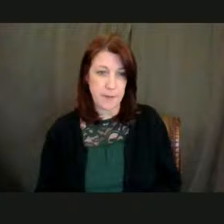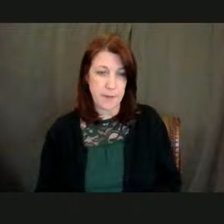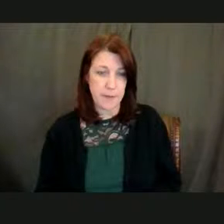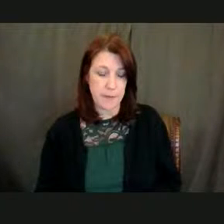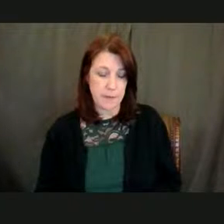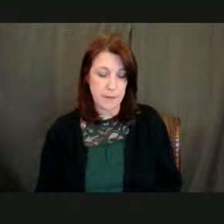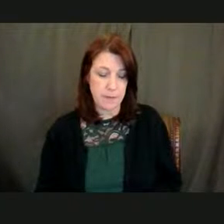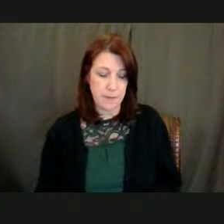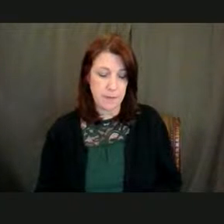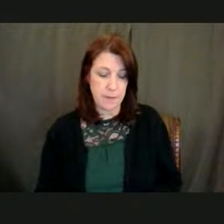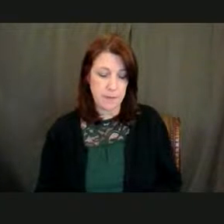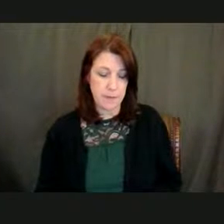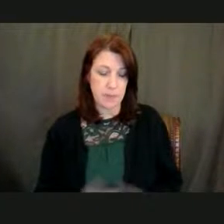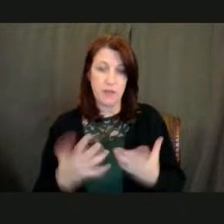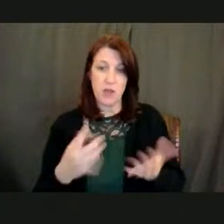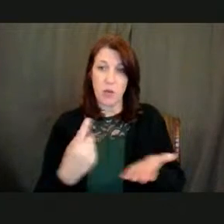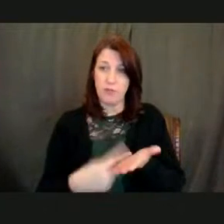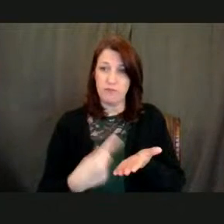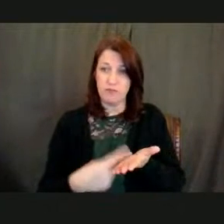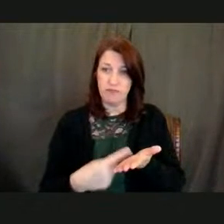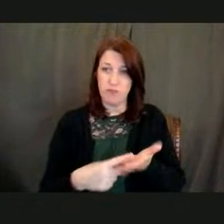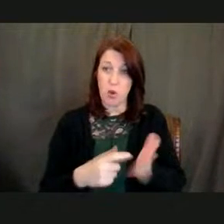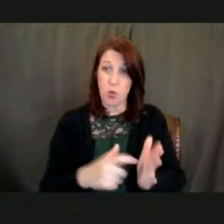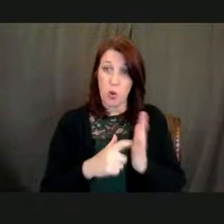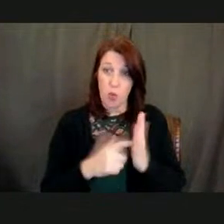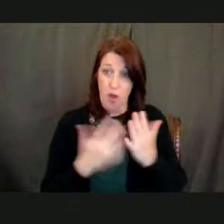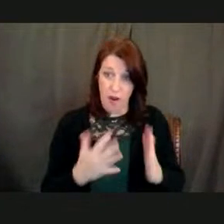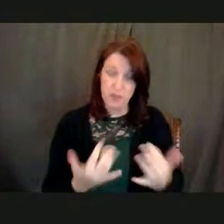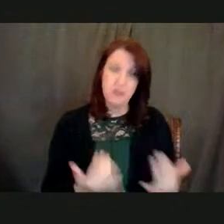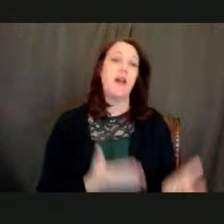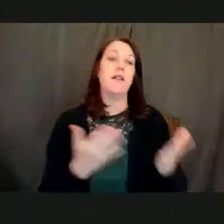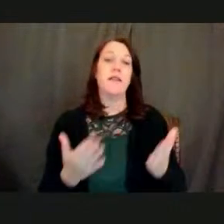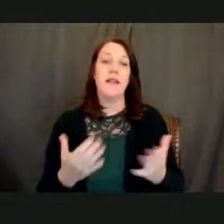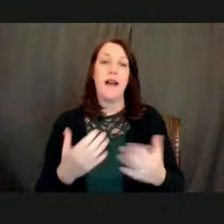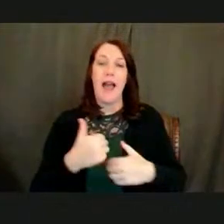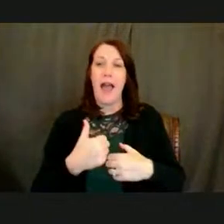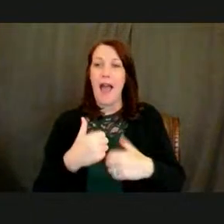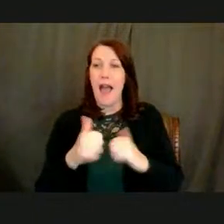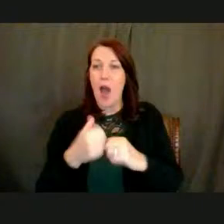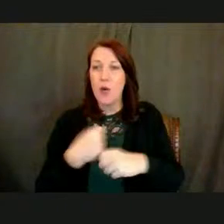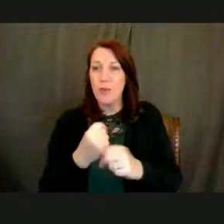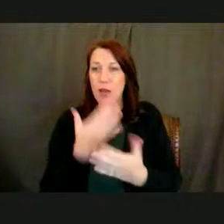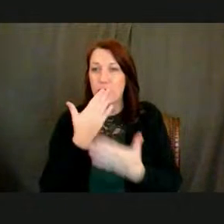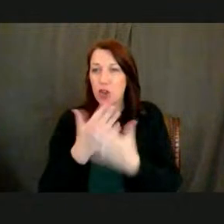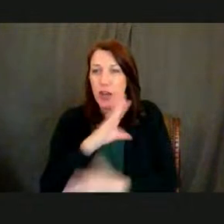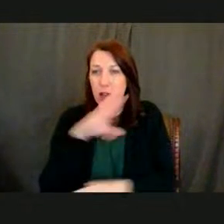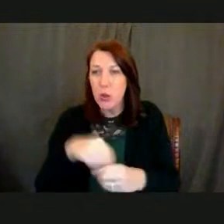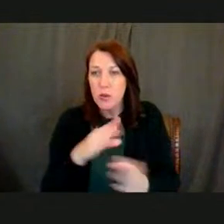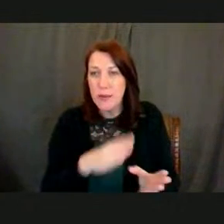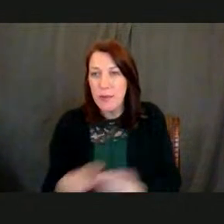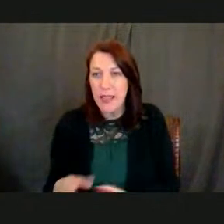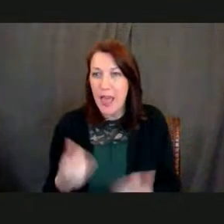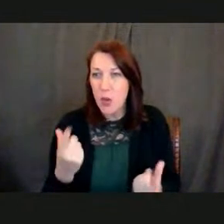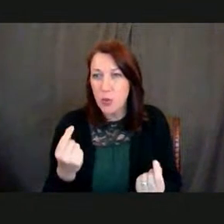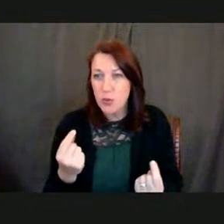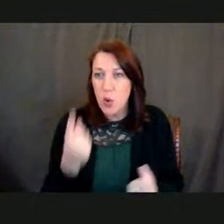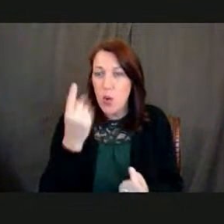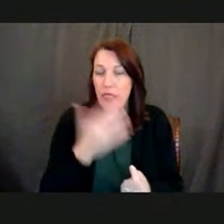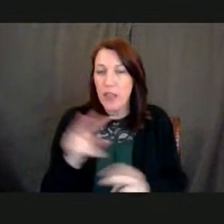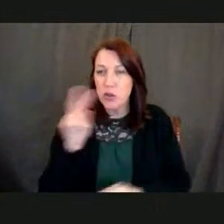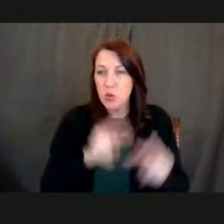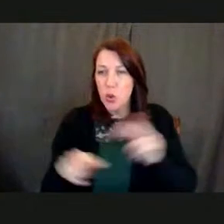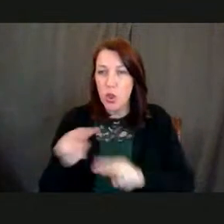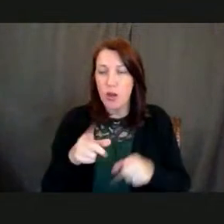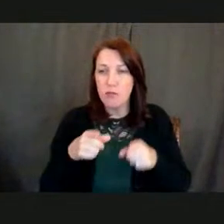So now that we've talked about what's required, let's talk about how do we make a good inclusion plan. One thing to take a look at as you're